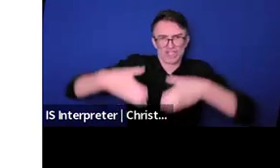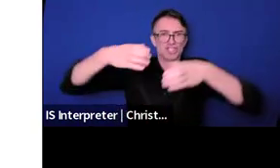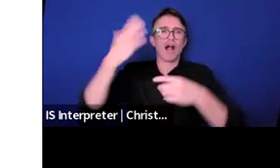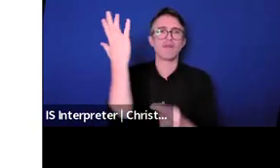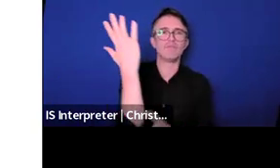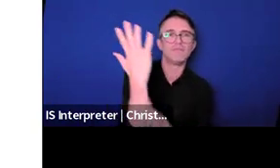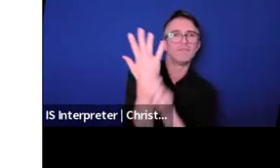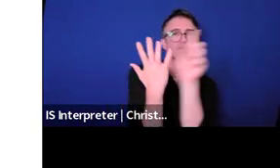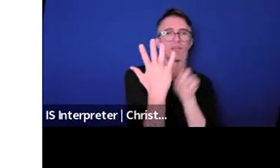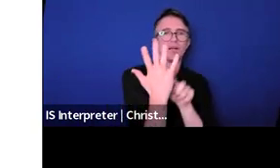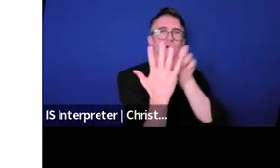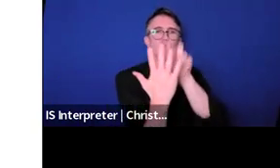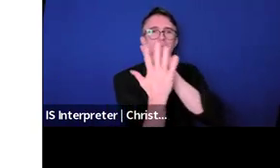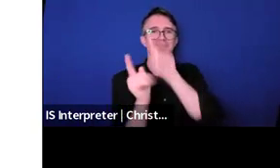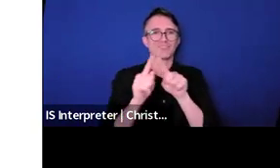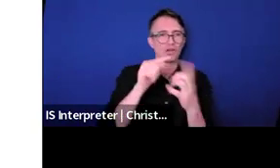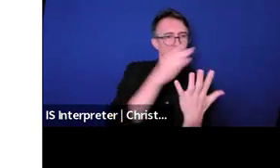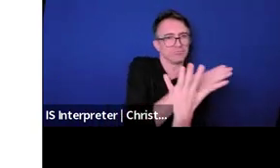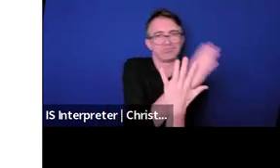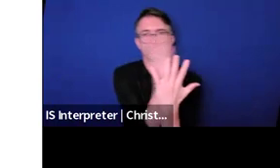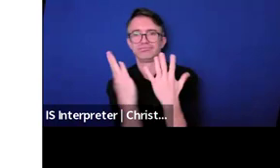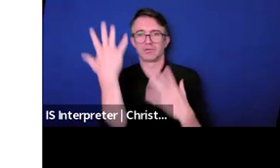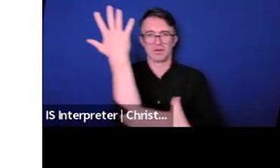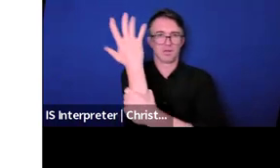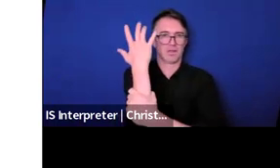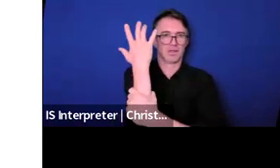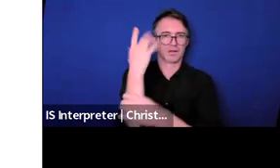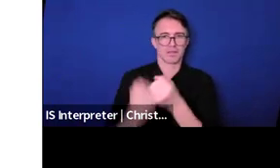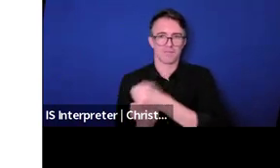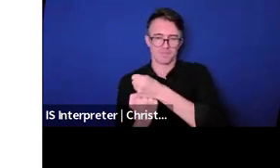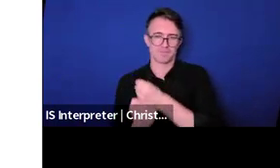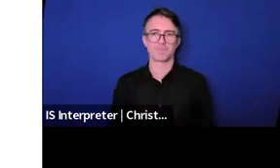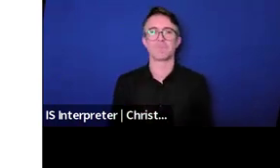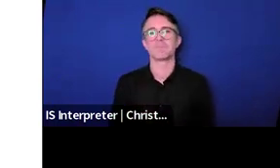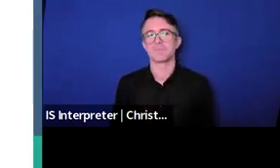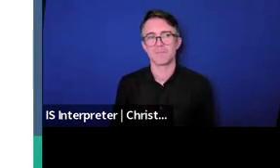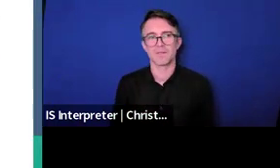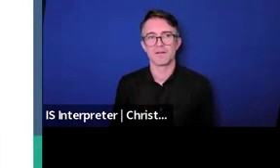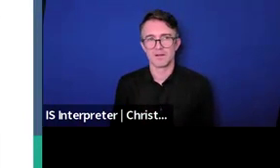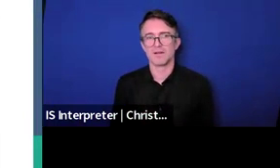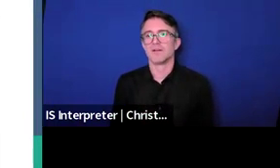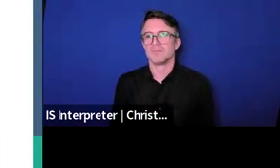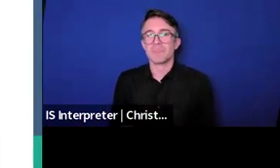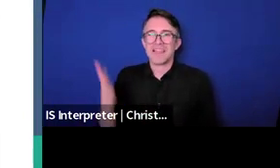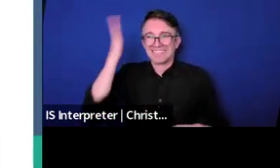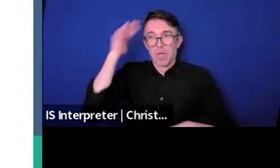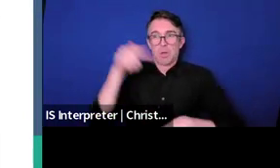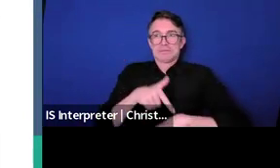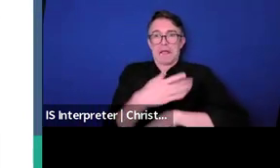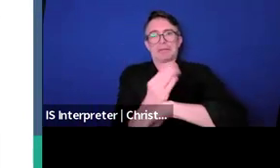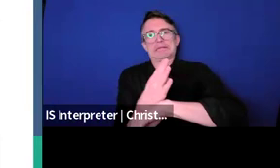very short and just again thank all our panelists and speakers and sp.org for very kindly hosting us